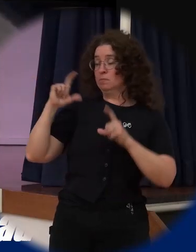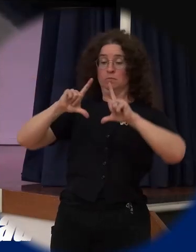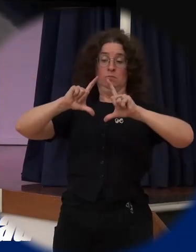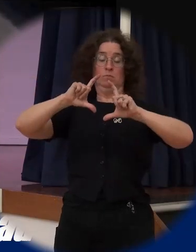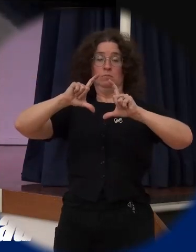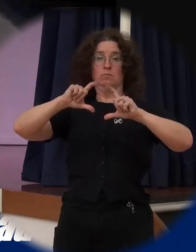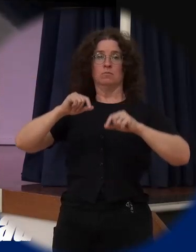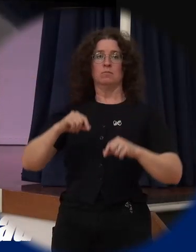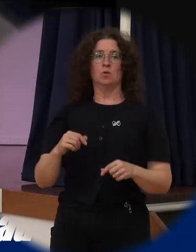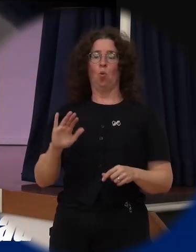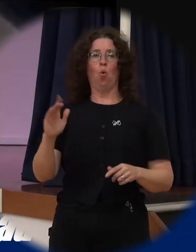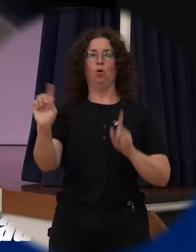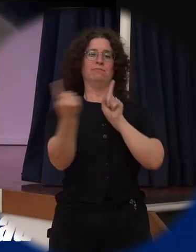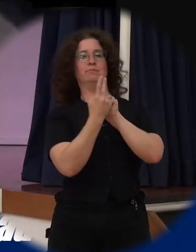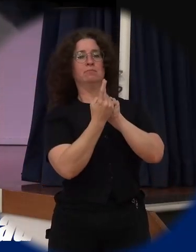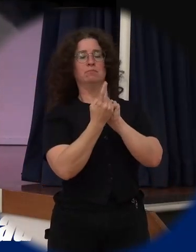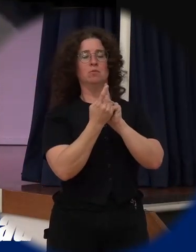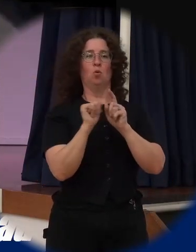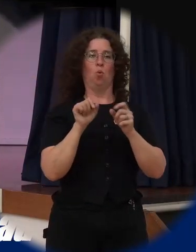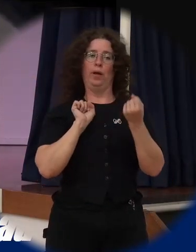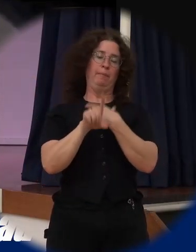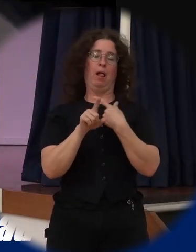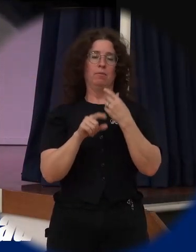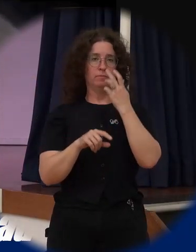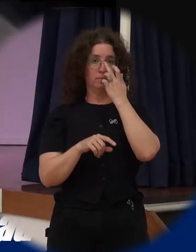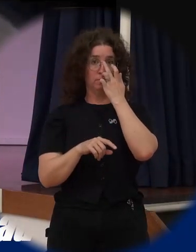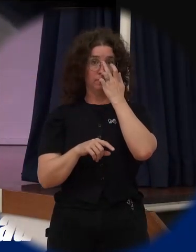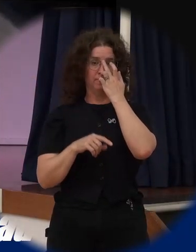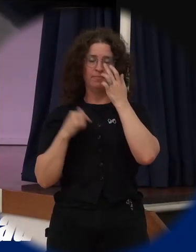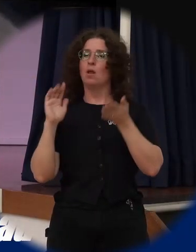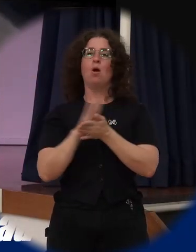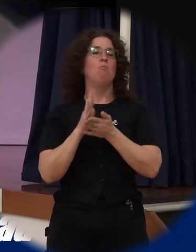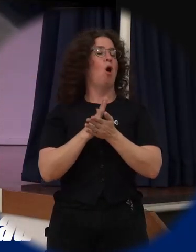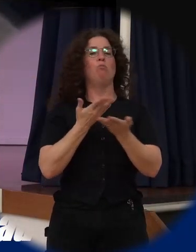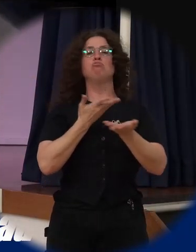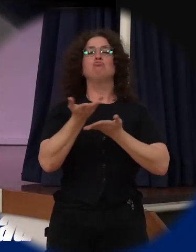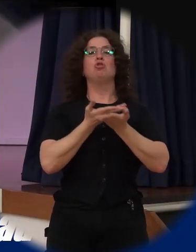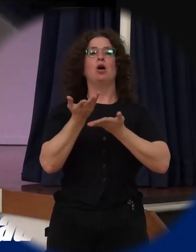or you can reach out to me via email. I'm more than happy to chat to